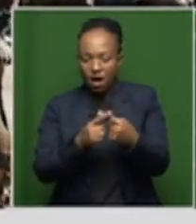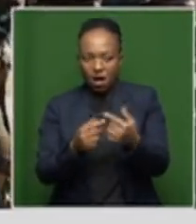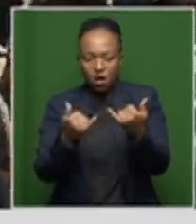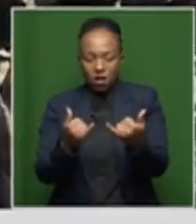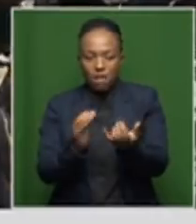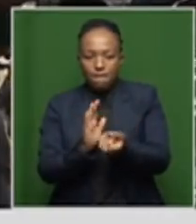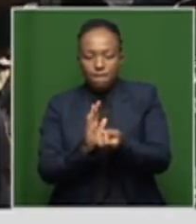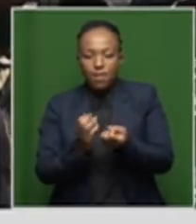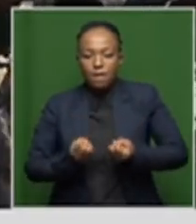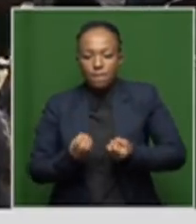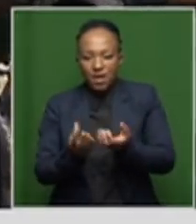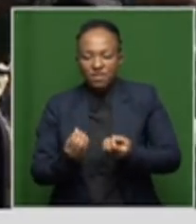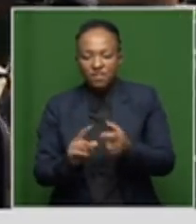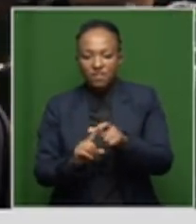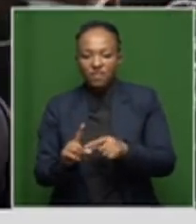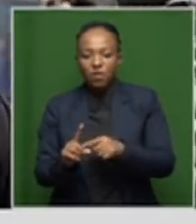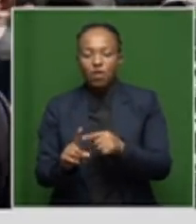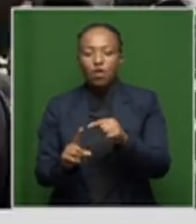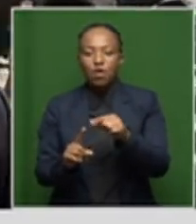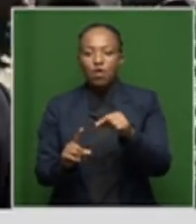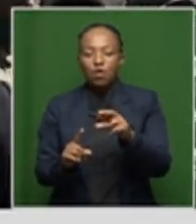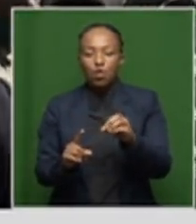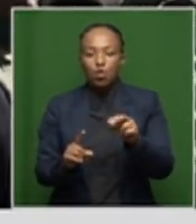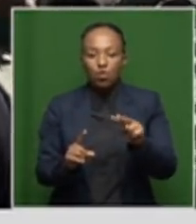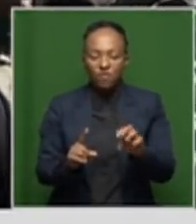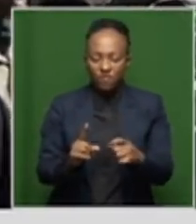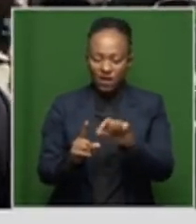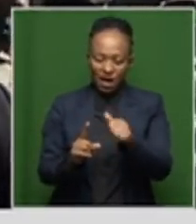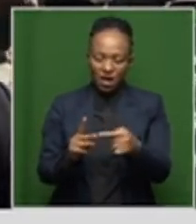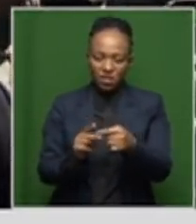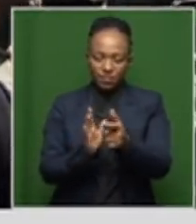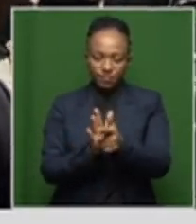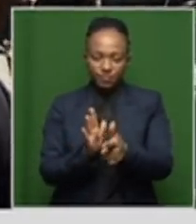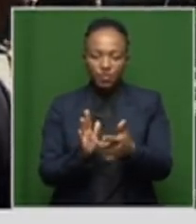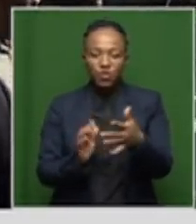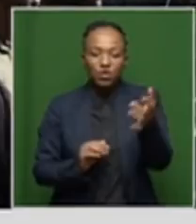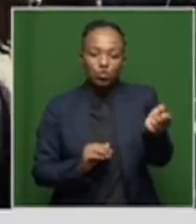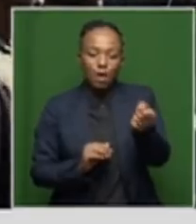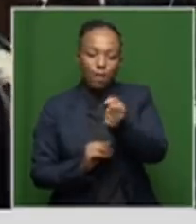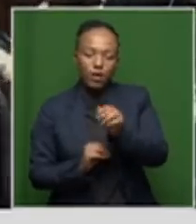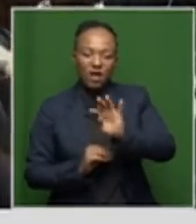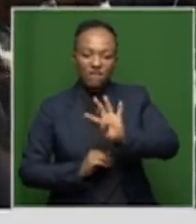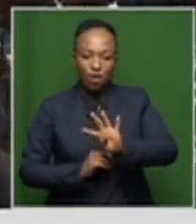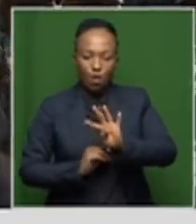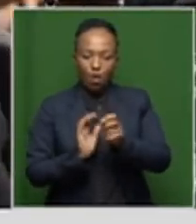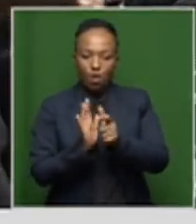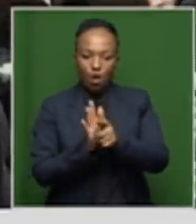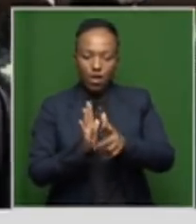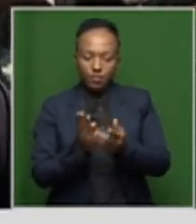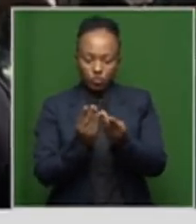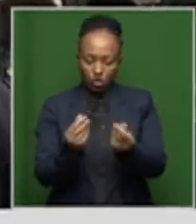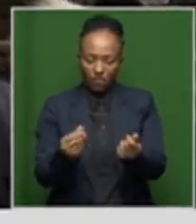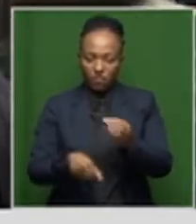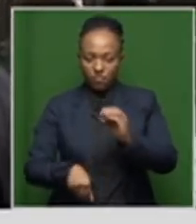to Advocate Wim Tingroove and Advocate Pietermaritzburg? Of course, we have appointed 4 advocates to deal with this matter,